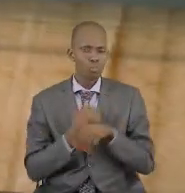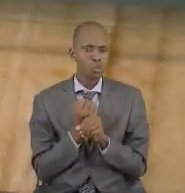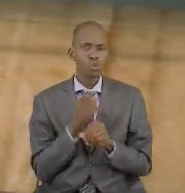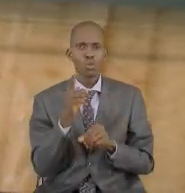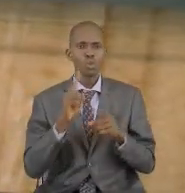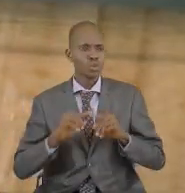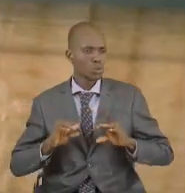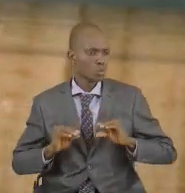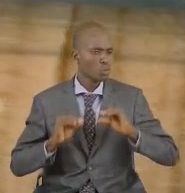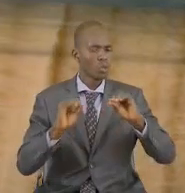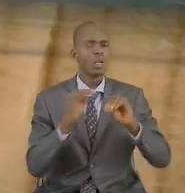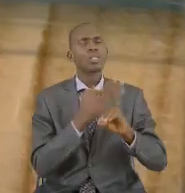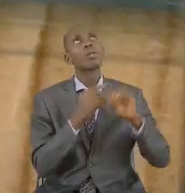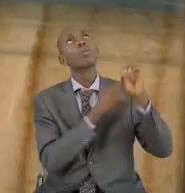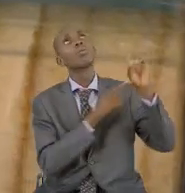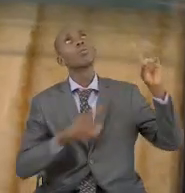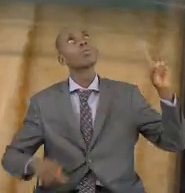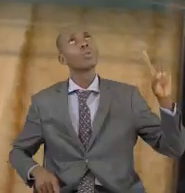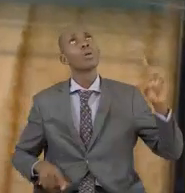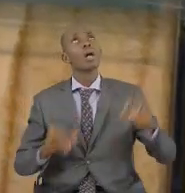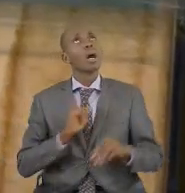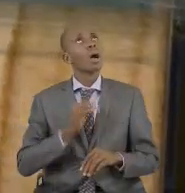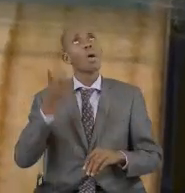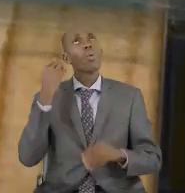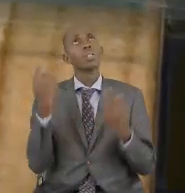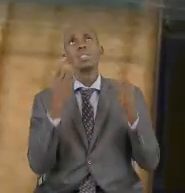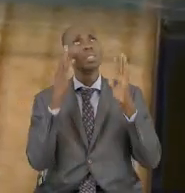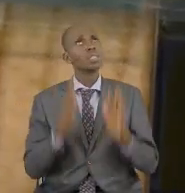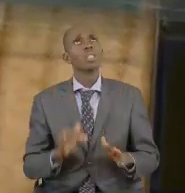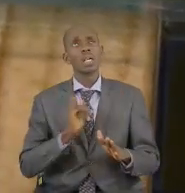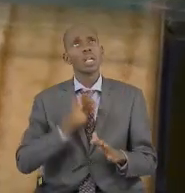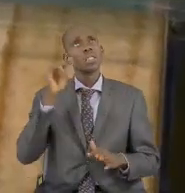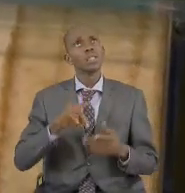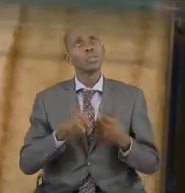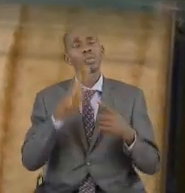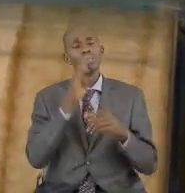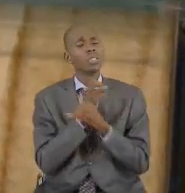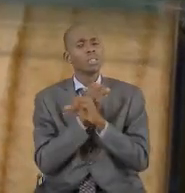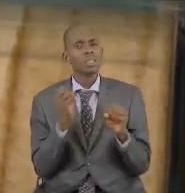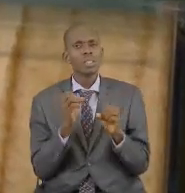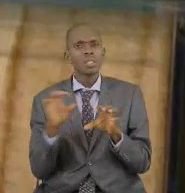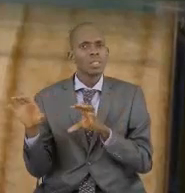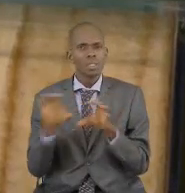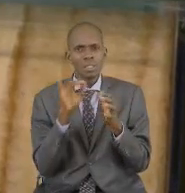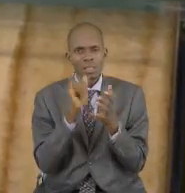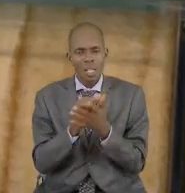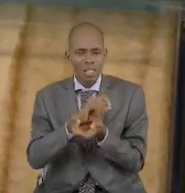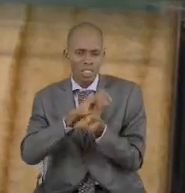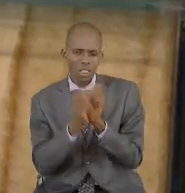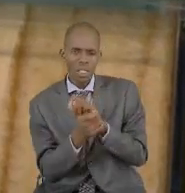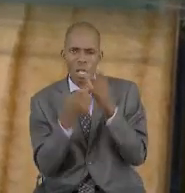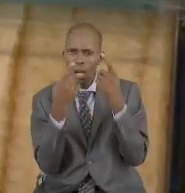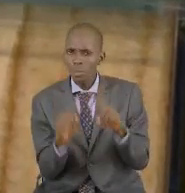to say, oh Lord, you are a sinner and you needed to be saved? Did that change happen? Did